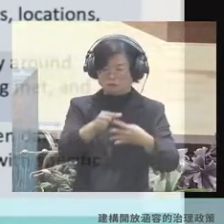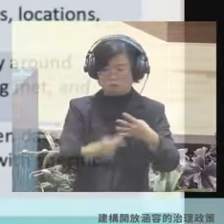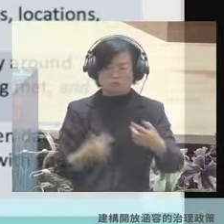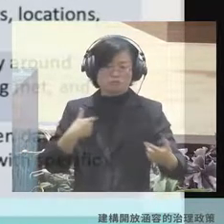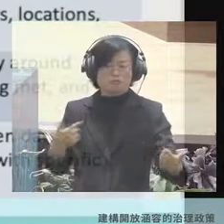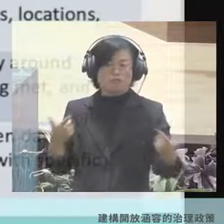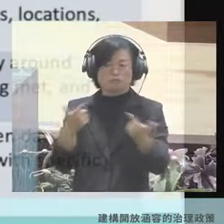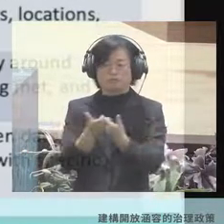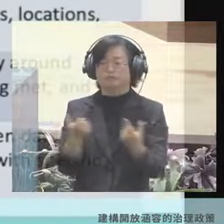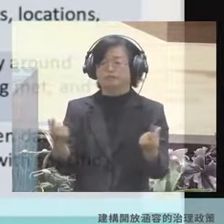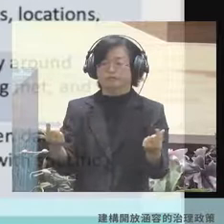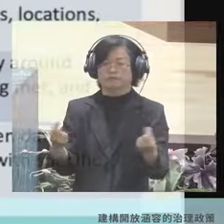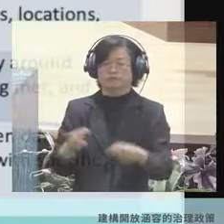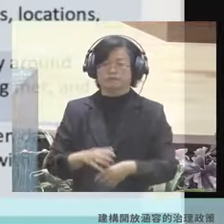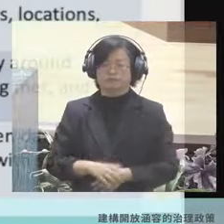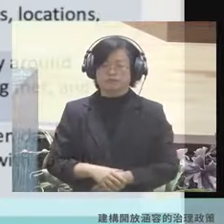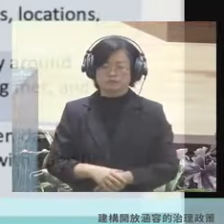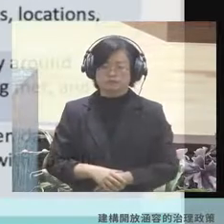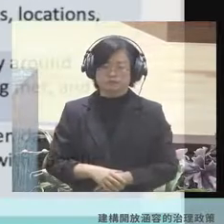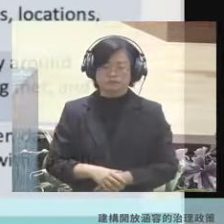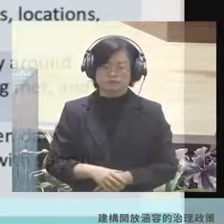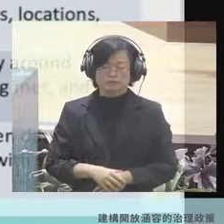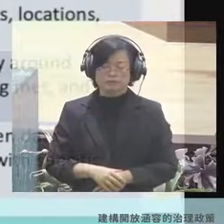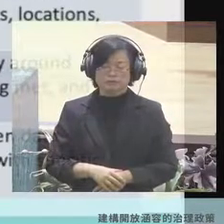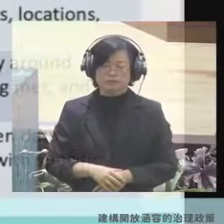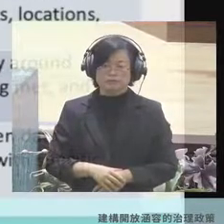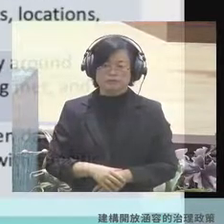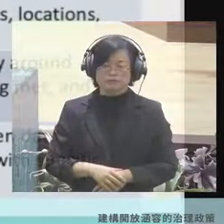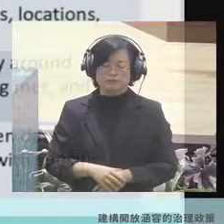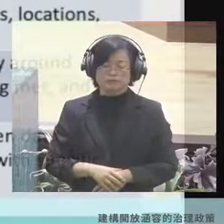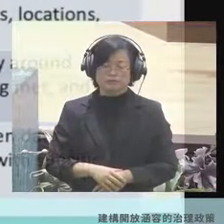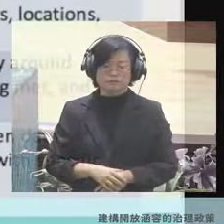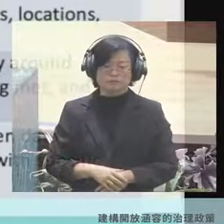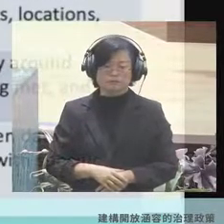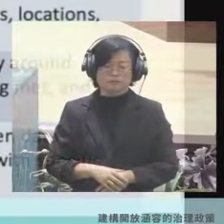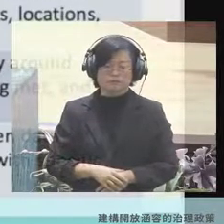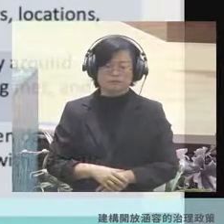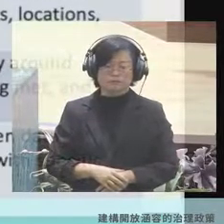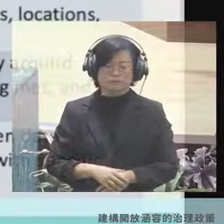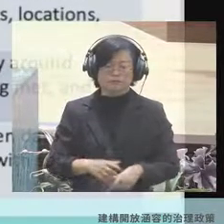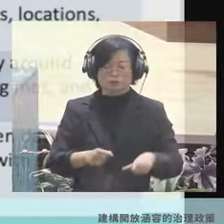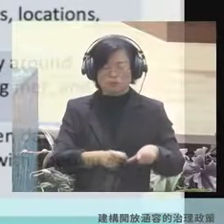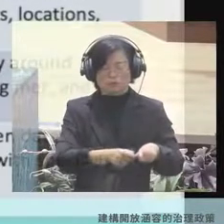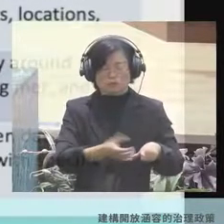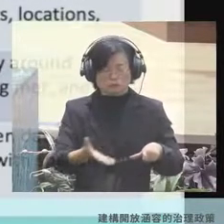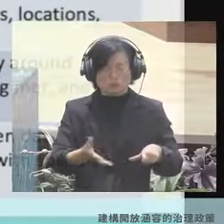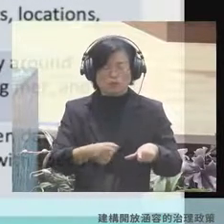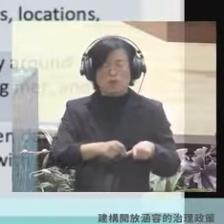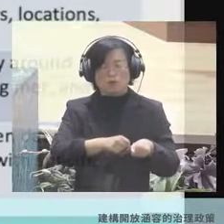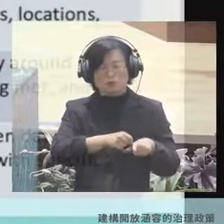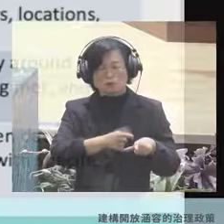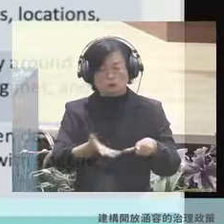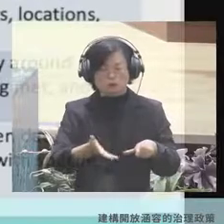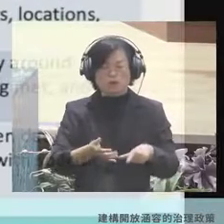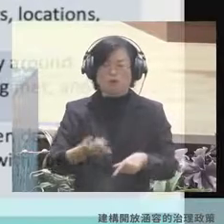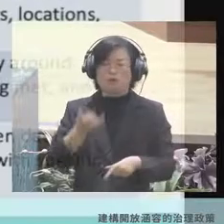and comprehensive, accessible and usable, comparable and interoperable, improved